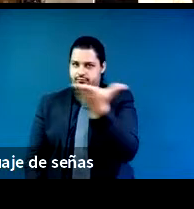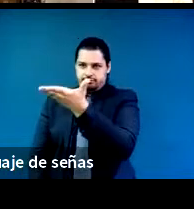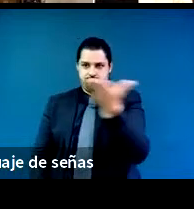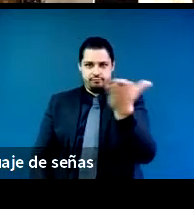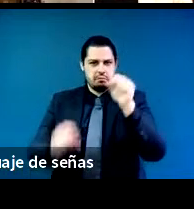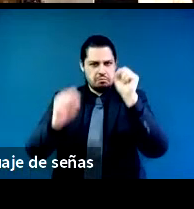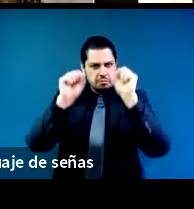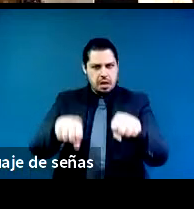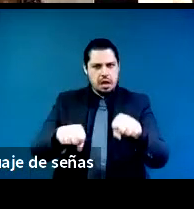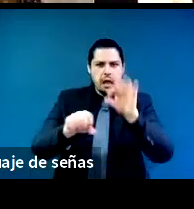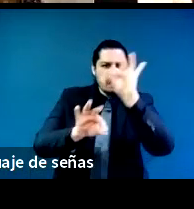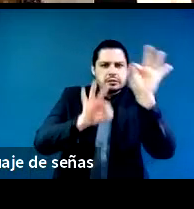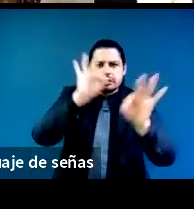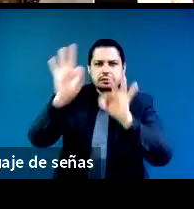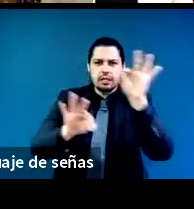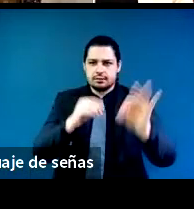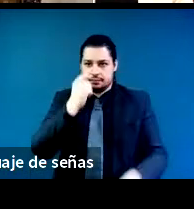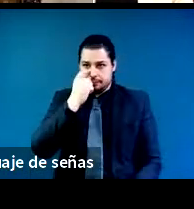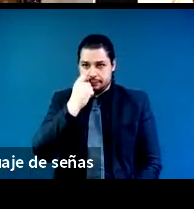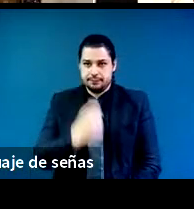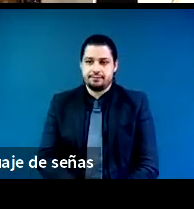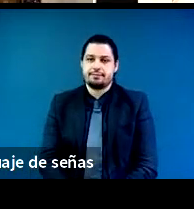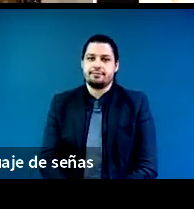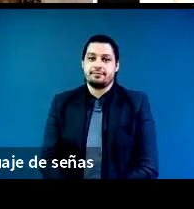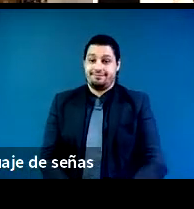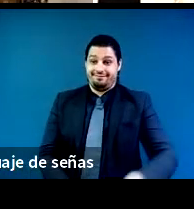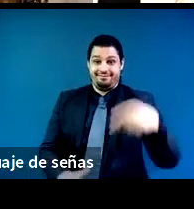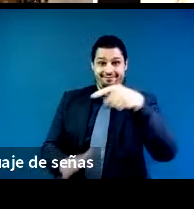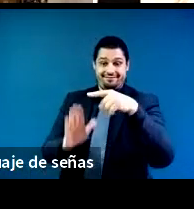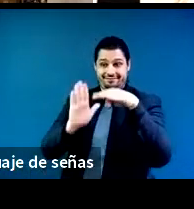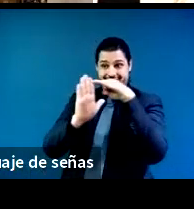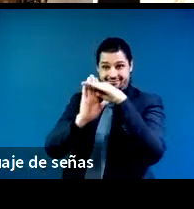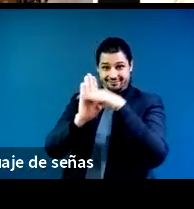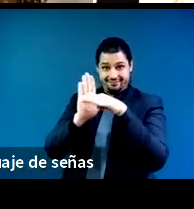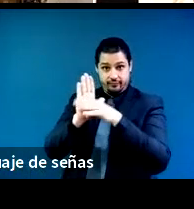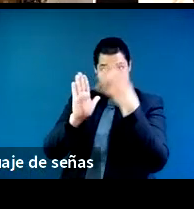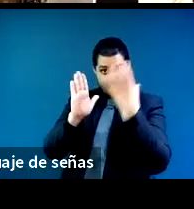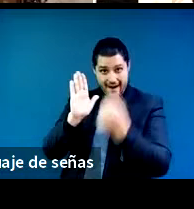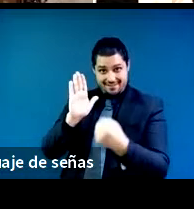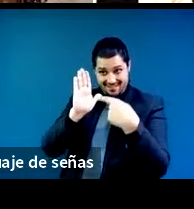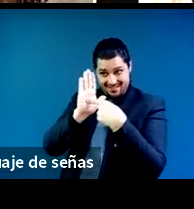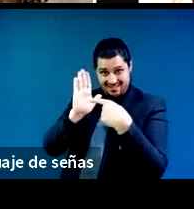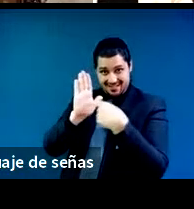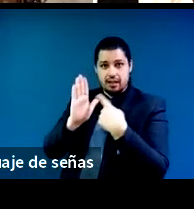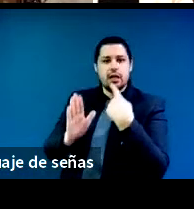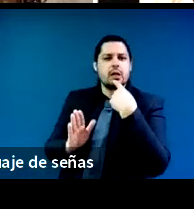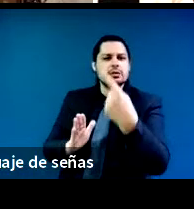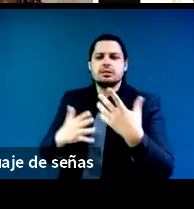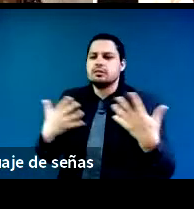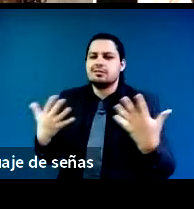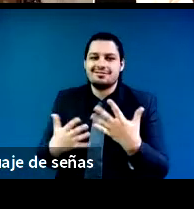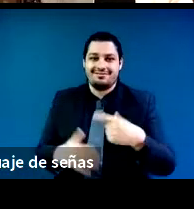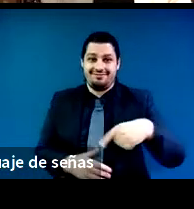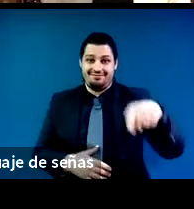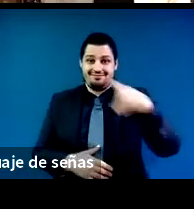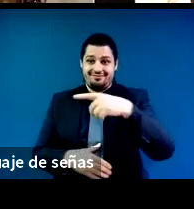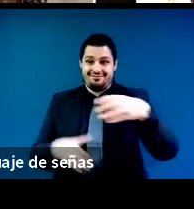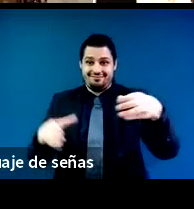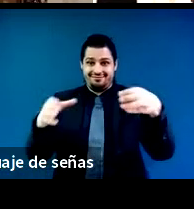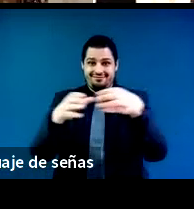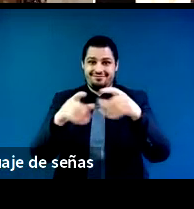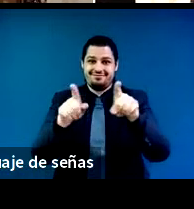to uncensored internet, which I also believe is a big issue that we have to have on the table? I mean,